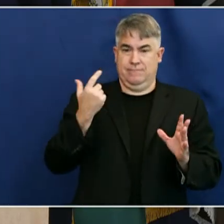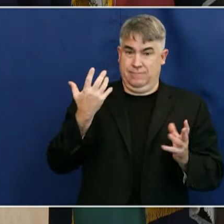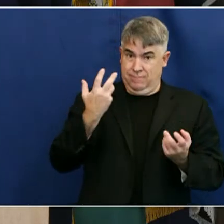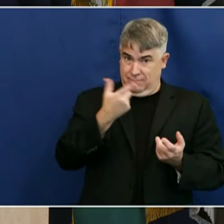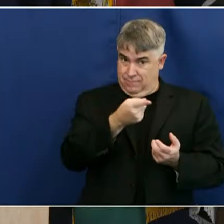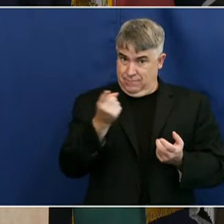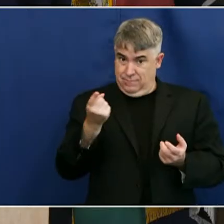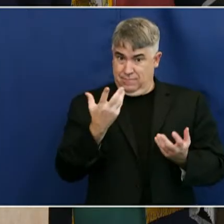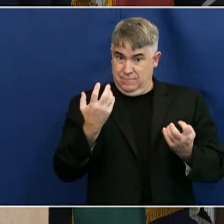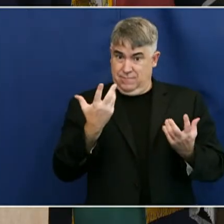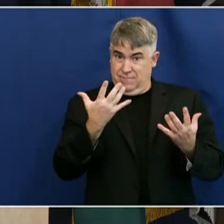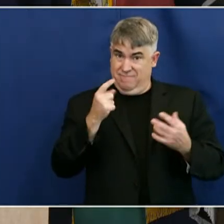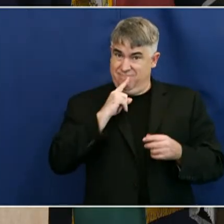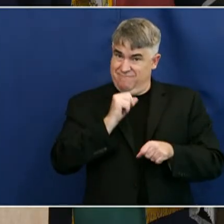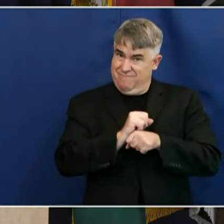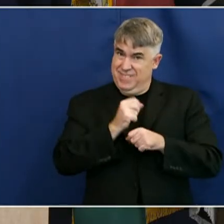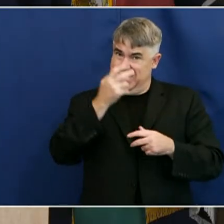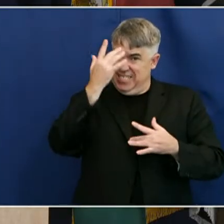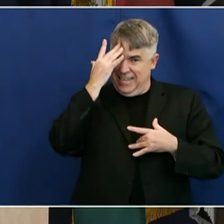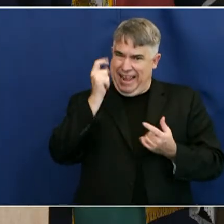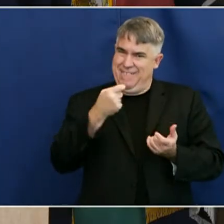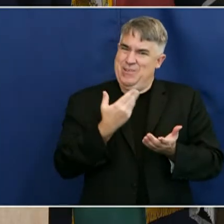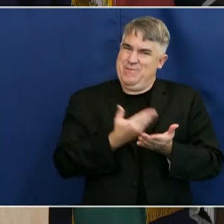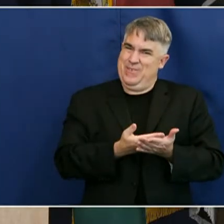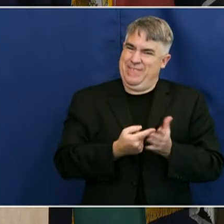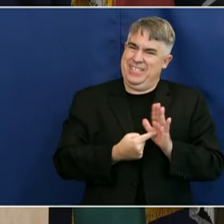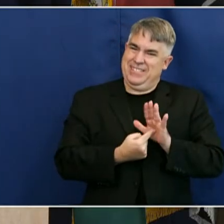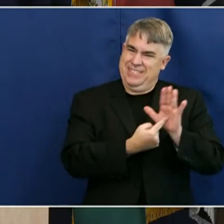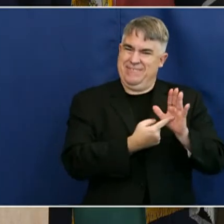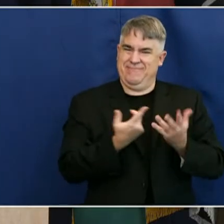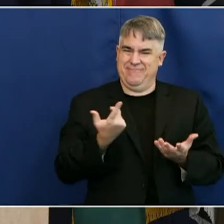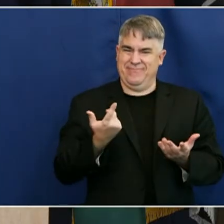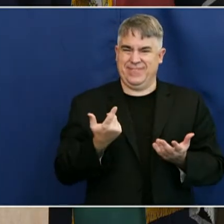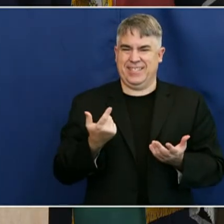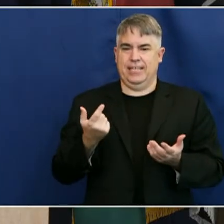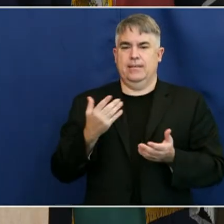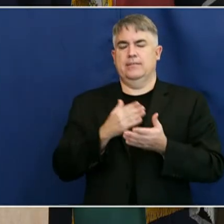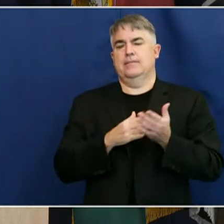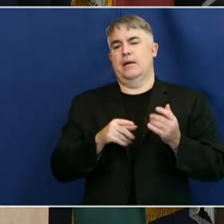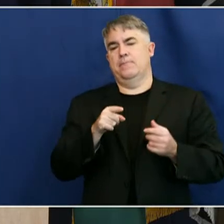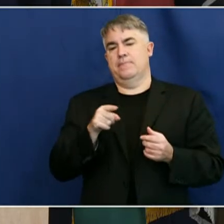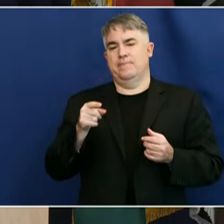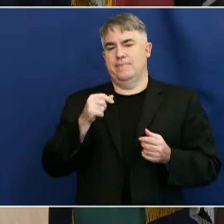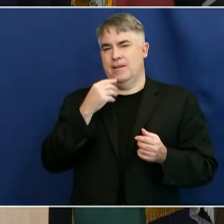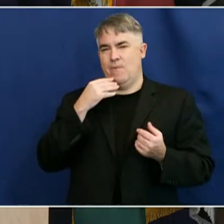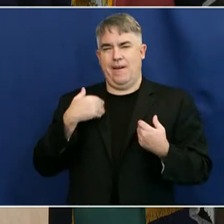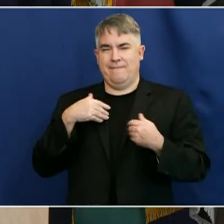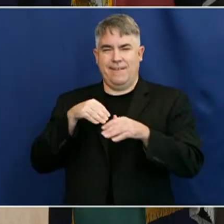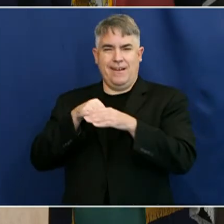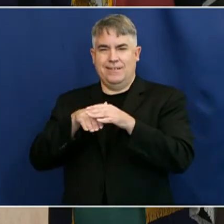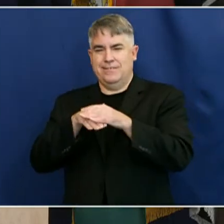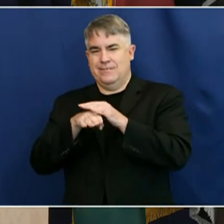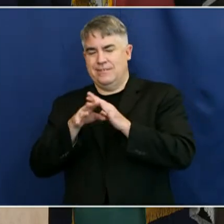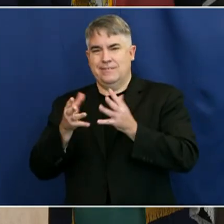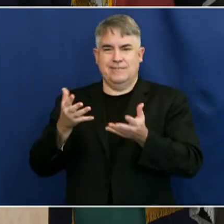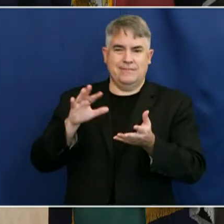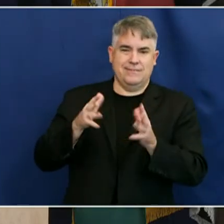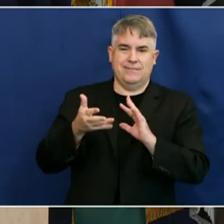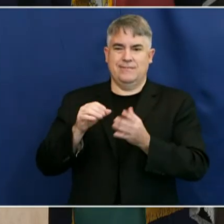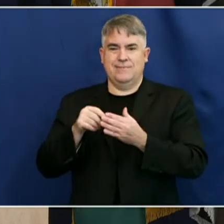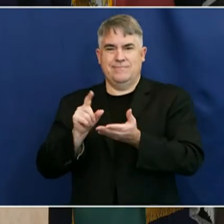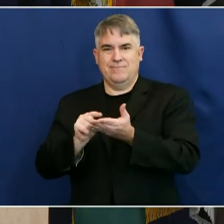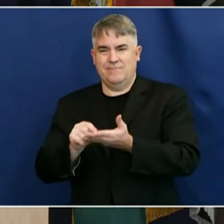this while understanding and recognizing that not everyone has access to the healthcare system in the same way, and not